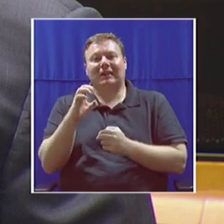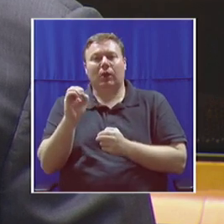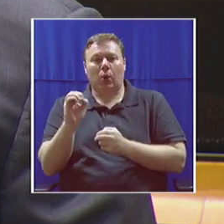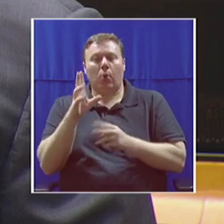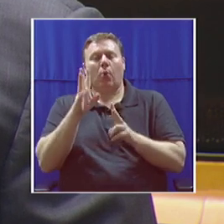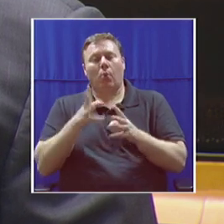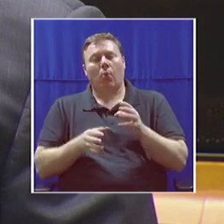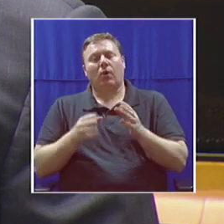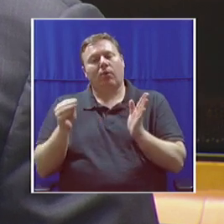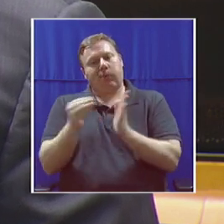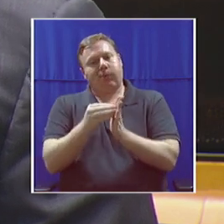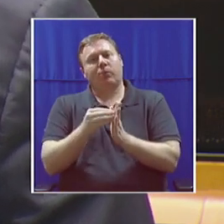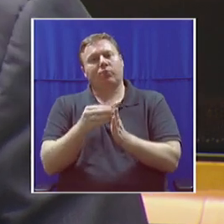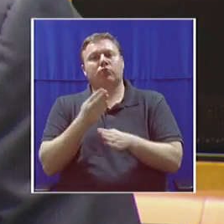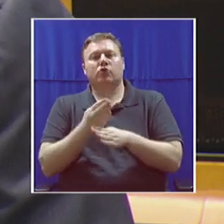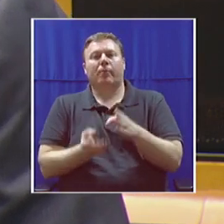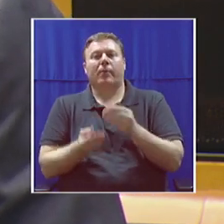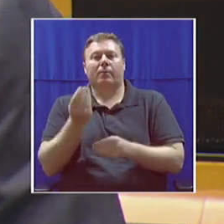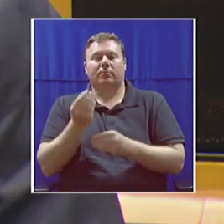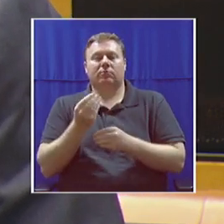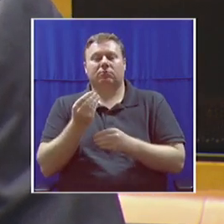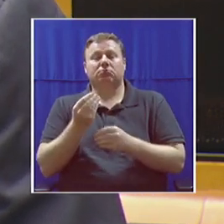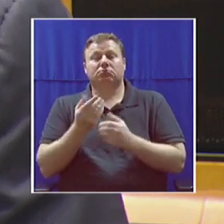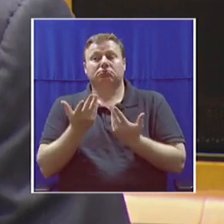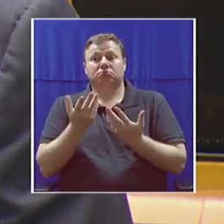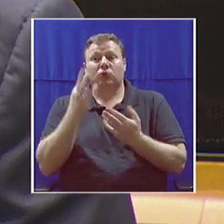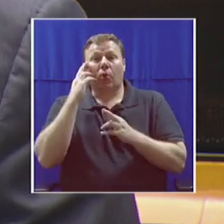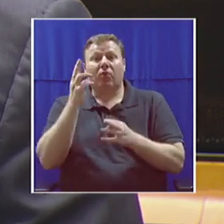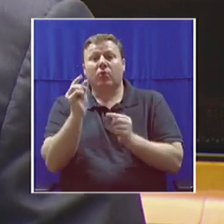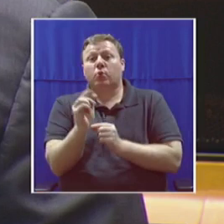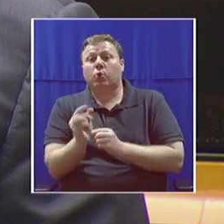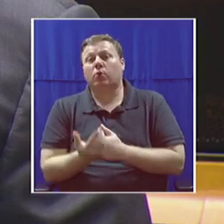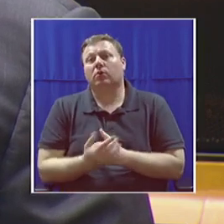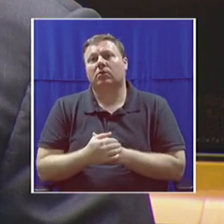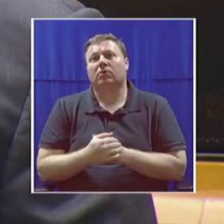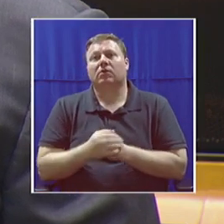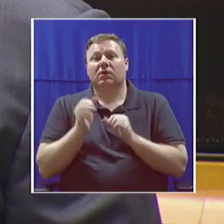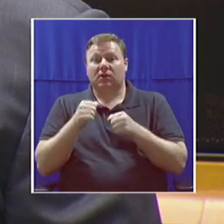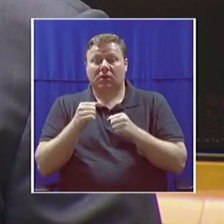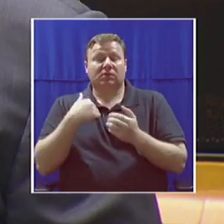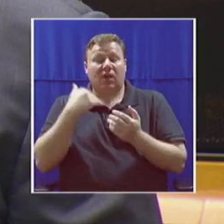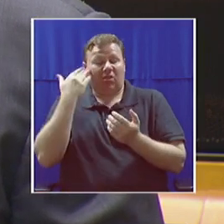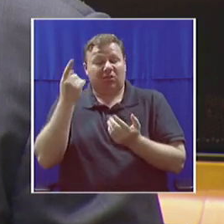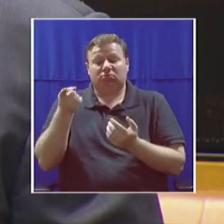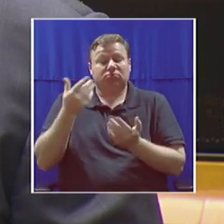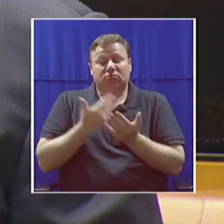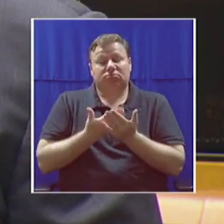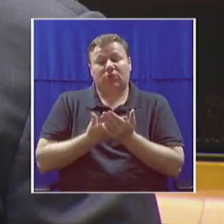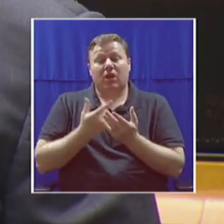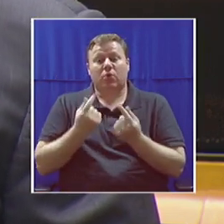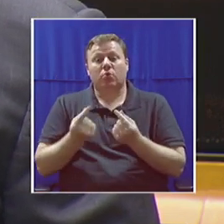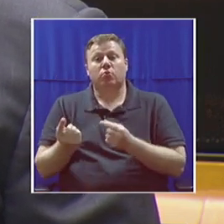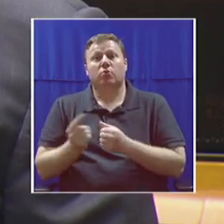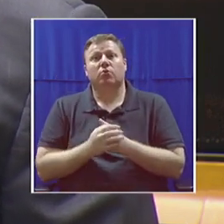is appointed I understand very soon yes very competent I'm quite certain that will be the